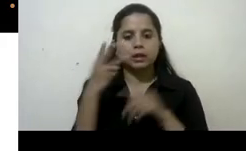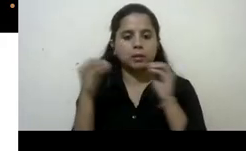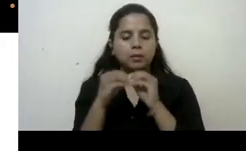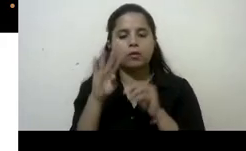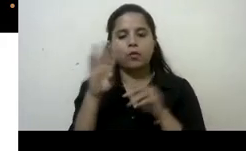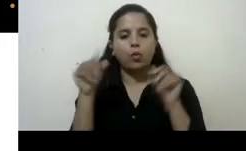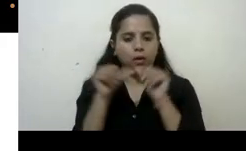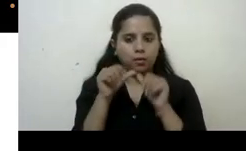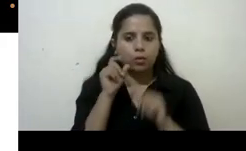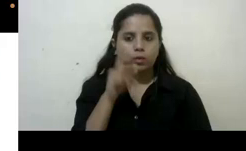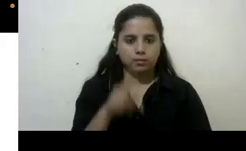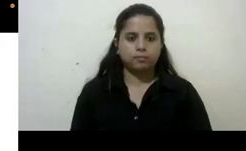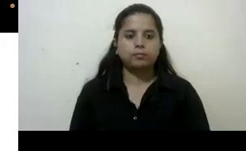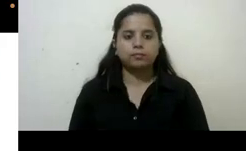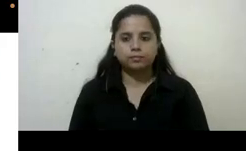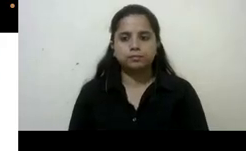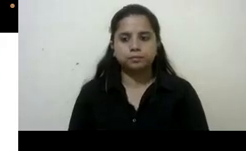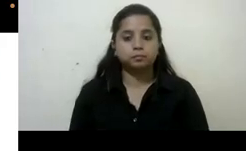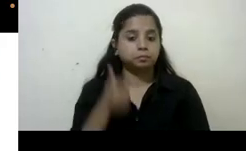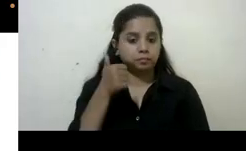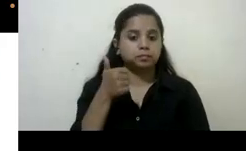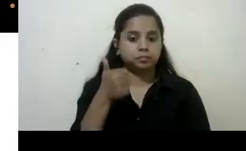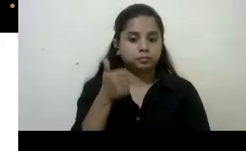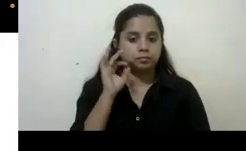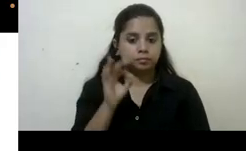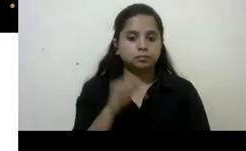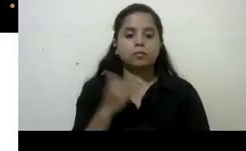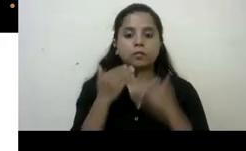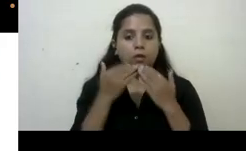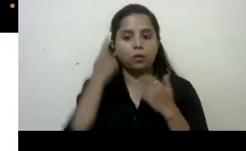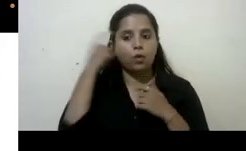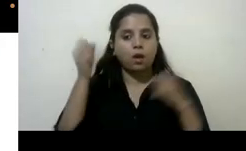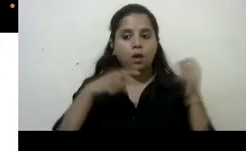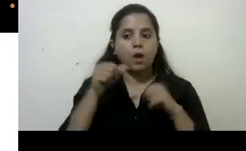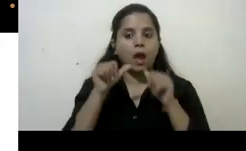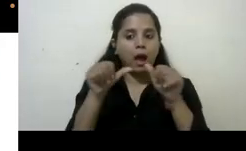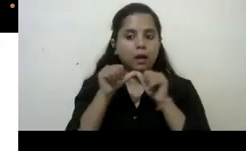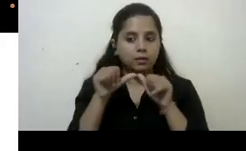Okay. Well done. Thanks for sharing your answers.